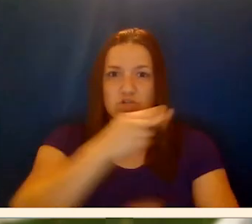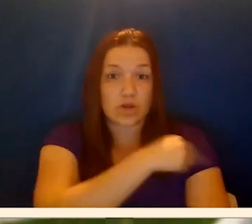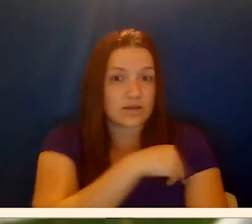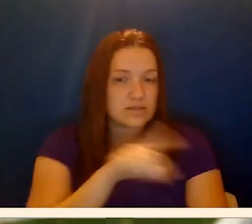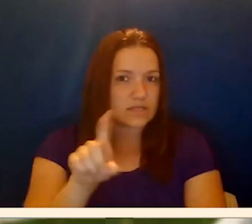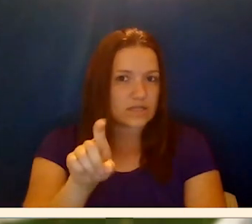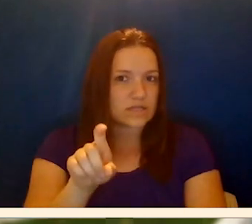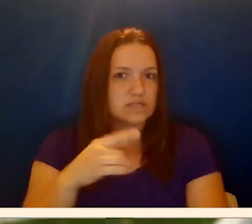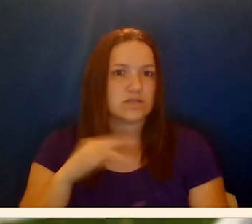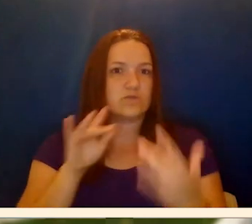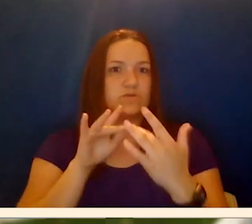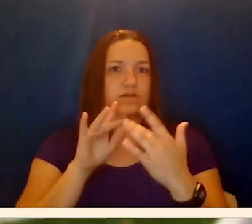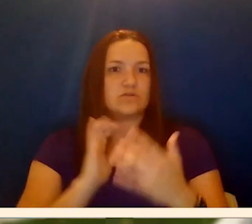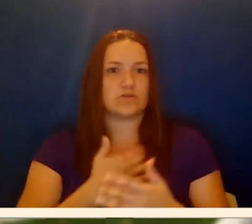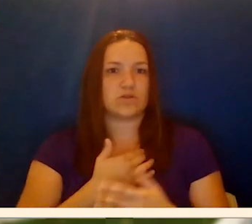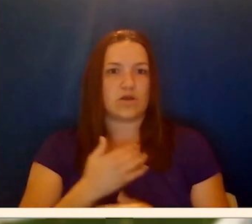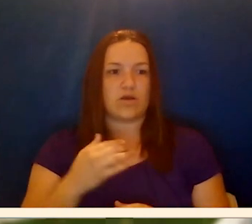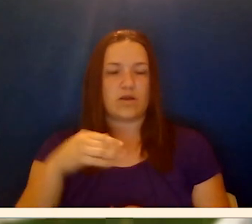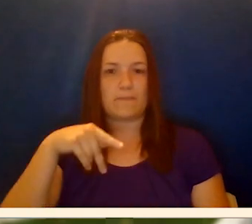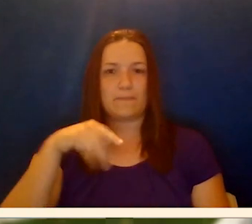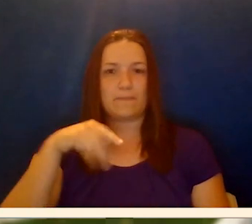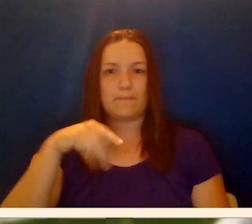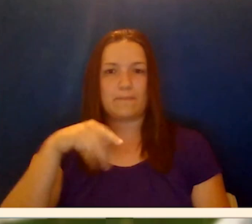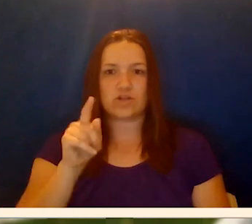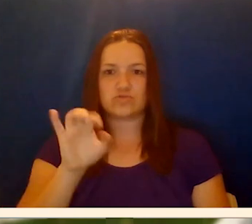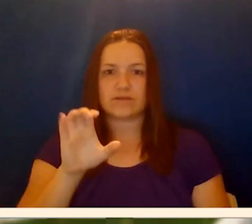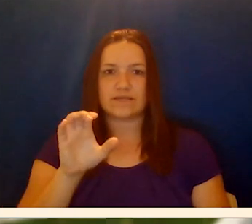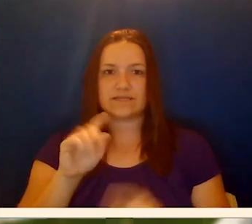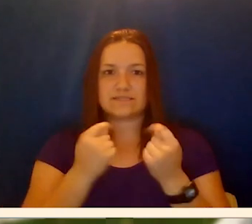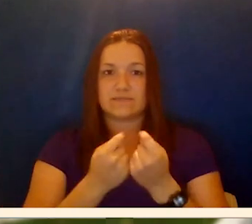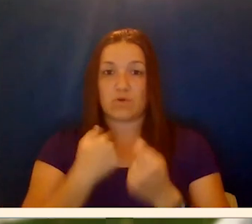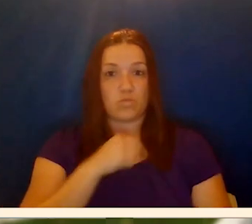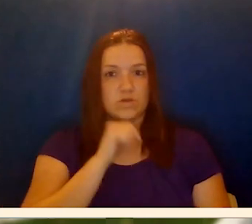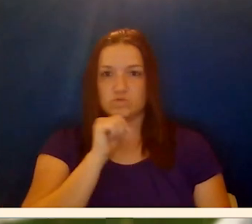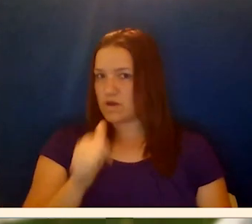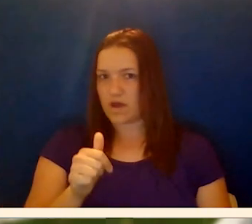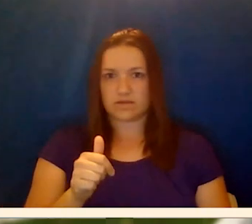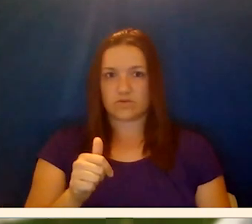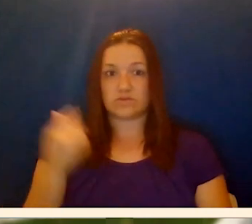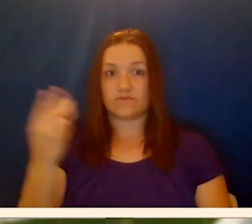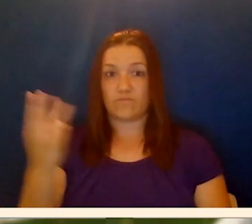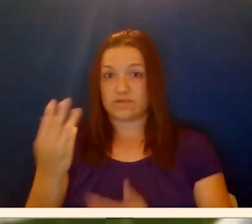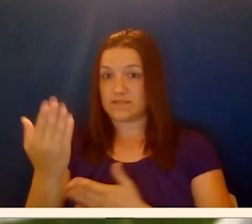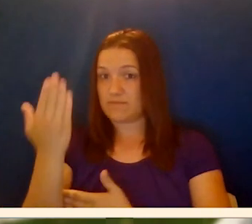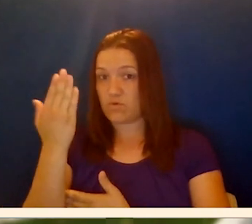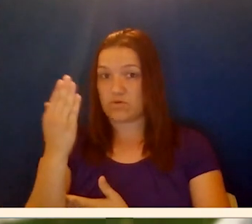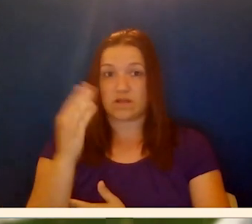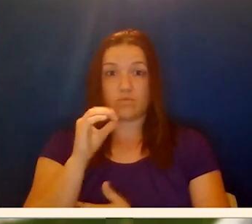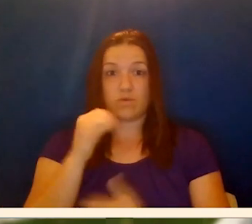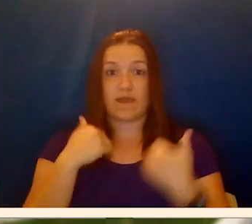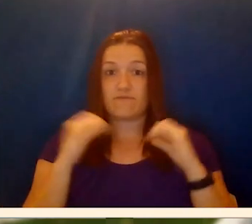hospital? So I reached out to our pediatric team, and we do not, or as of Wednesday morning, we had